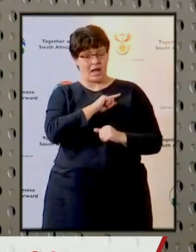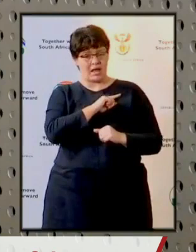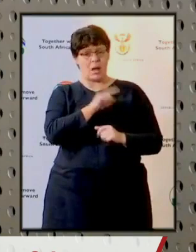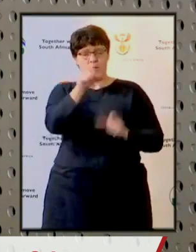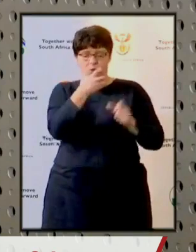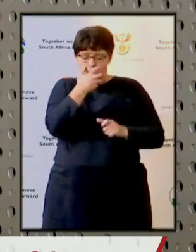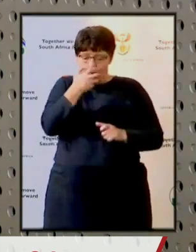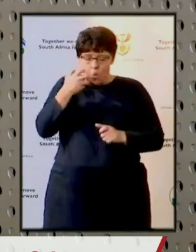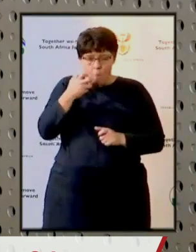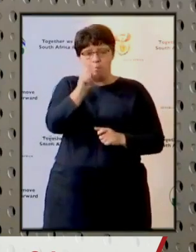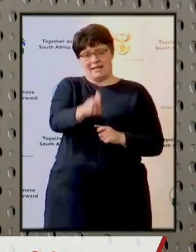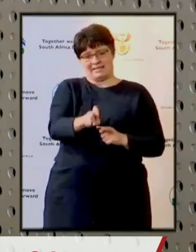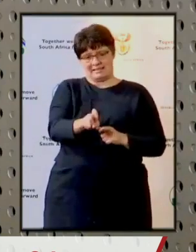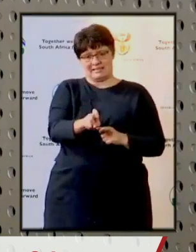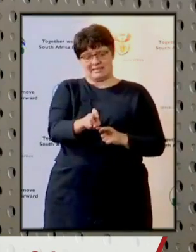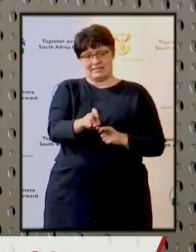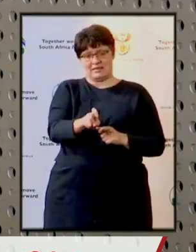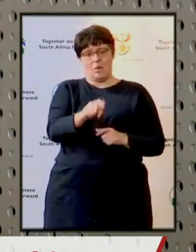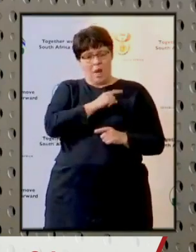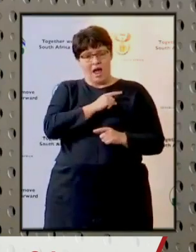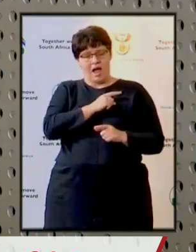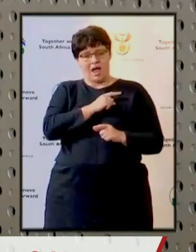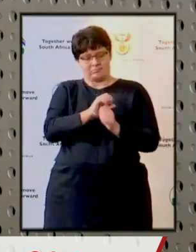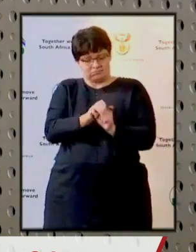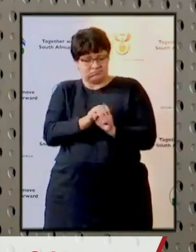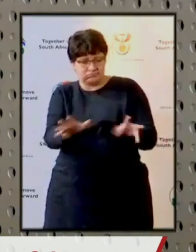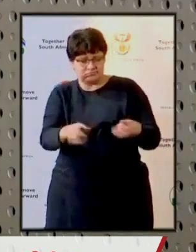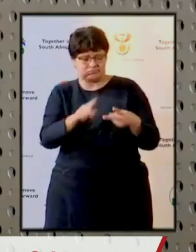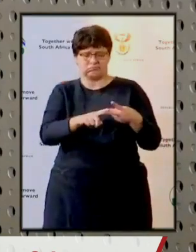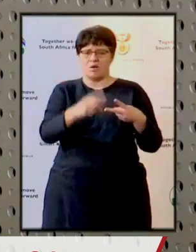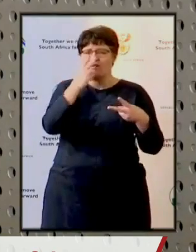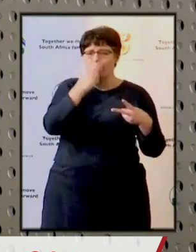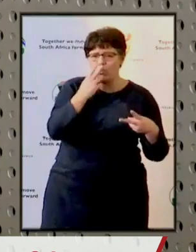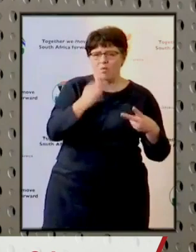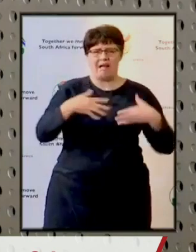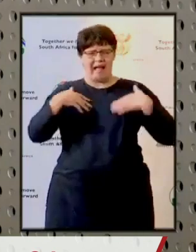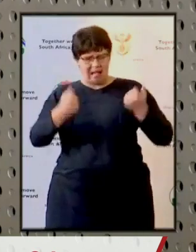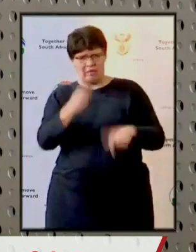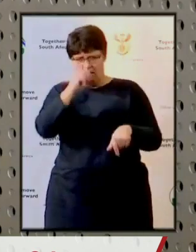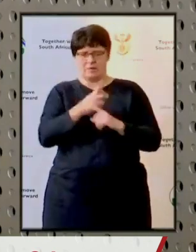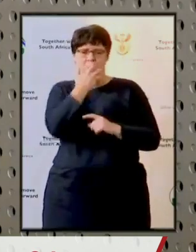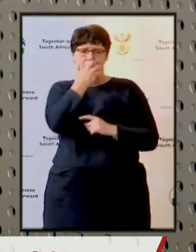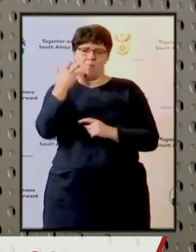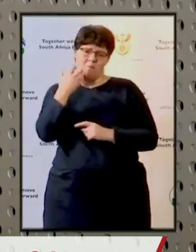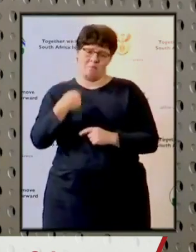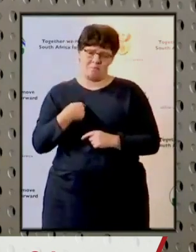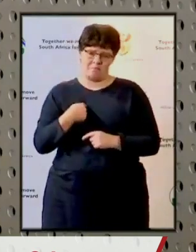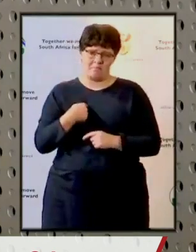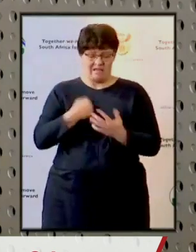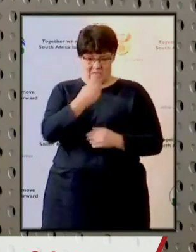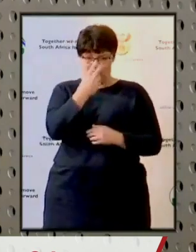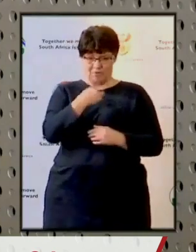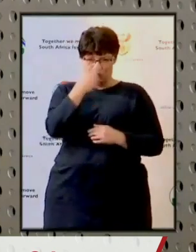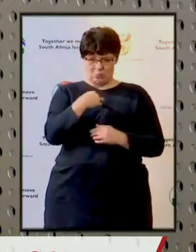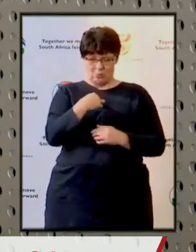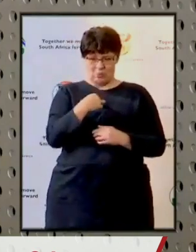warm, even for the fight of COVID, of flu, and for health in general. Because if you've got flu and